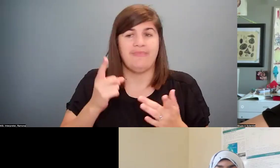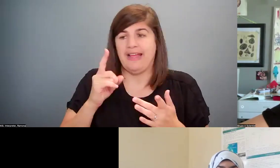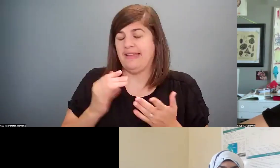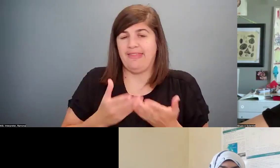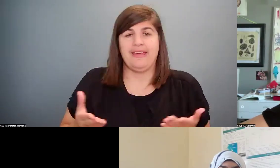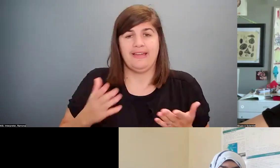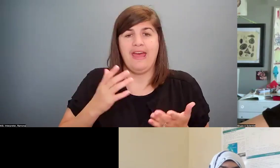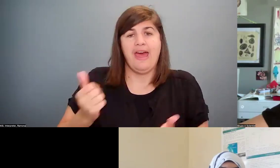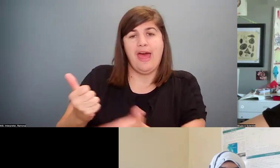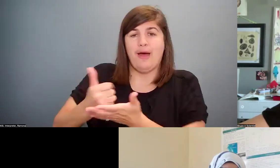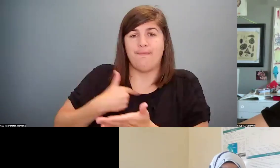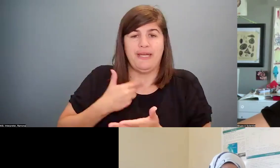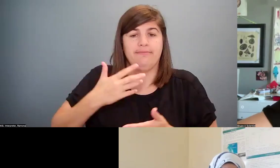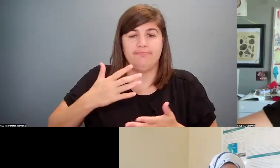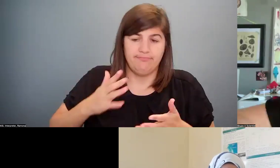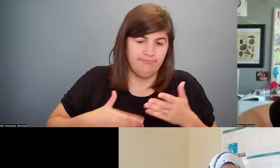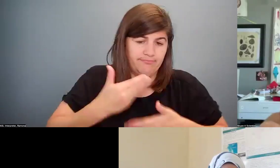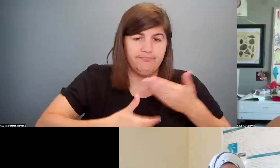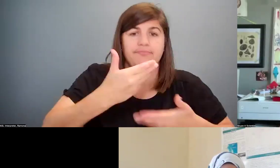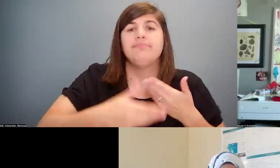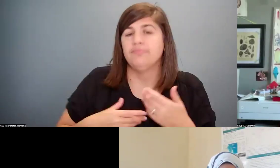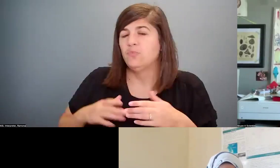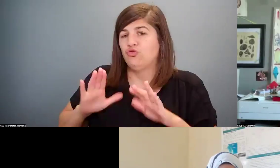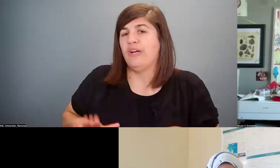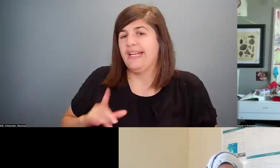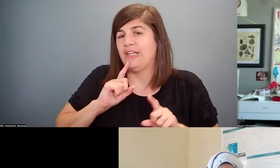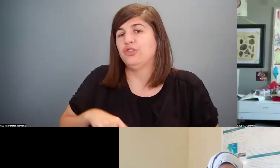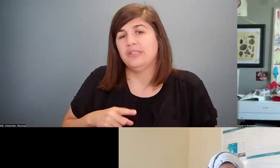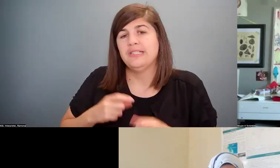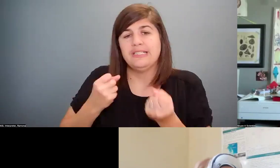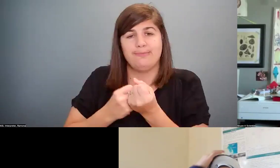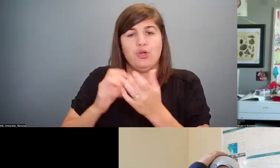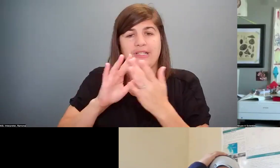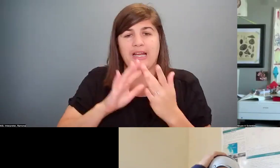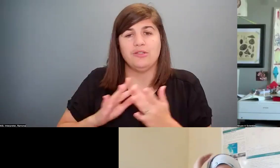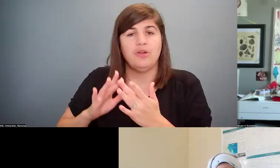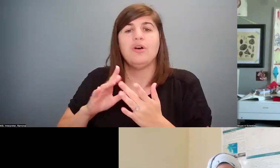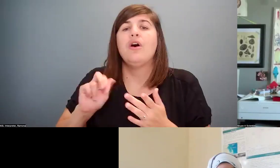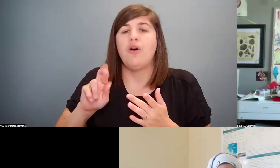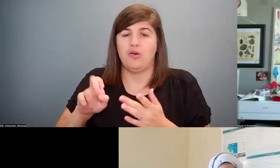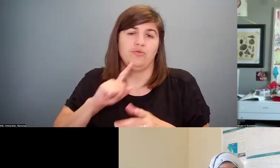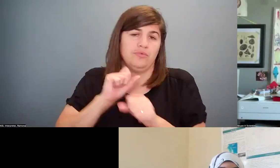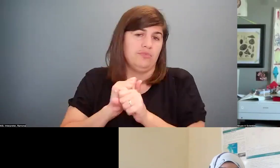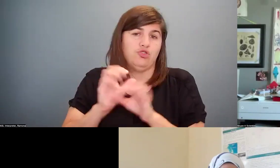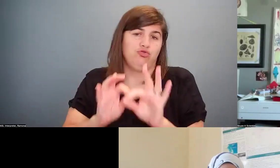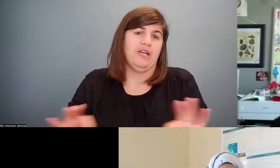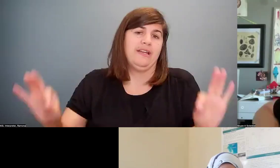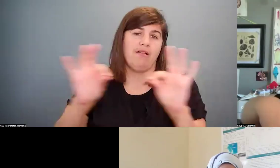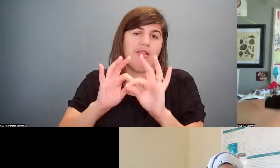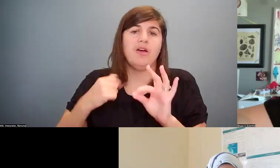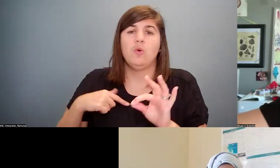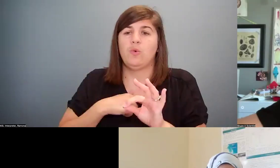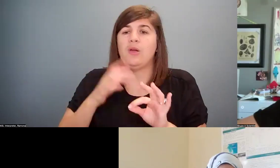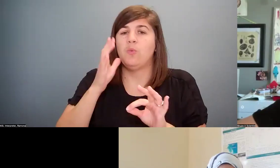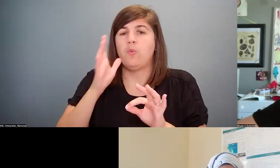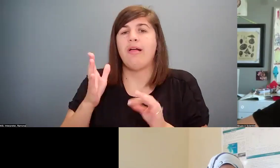as far as I have. Yeah, that's a really good answer. Support networks are critical. Well, we're gonna, I think,